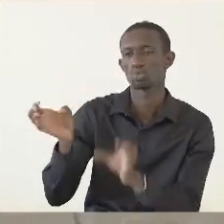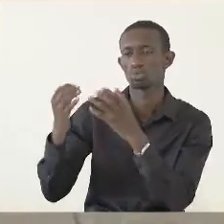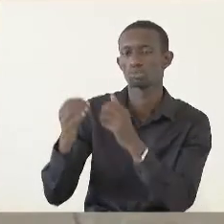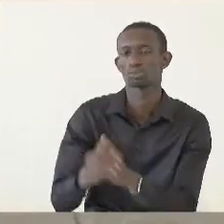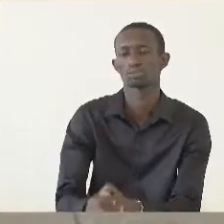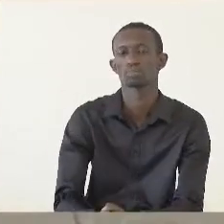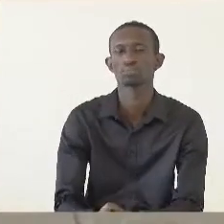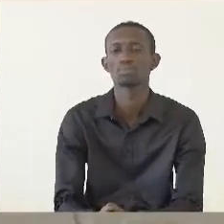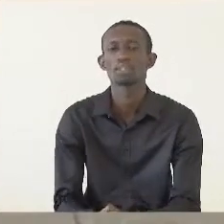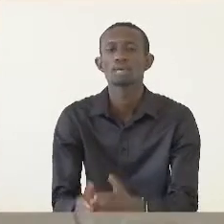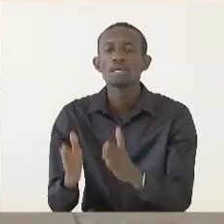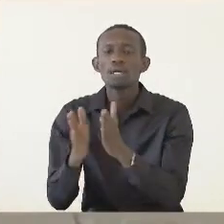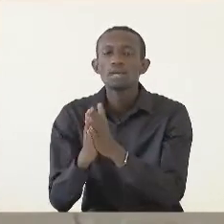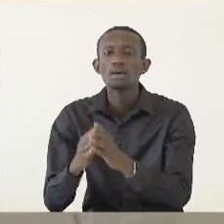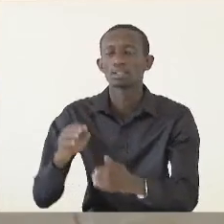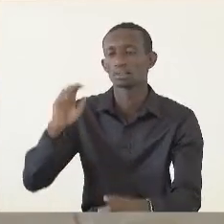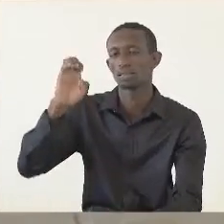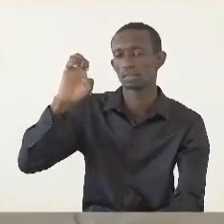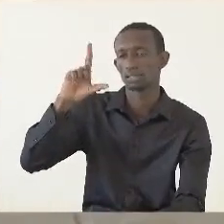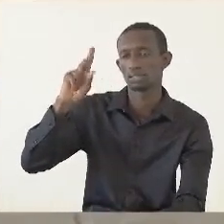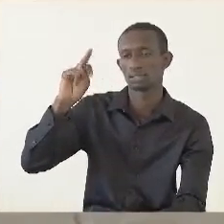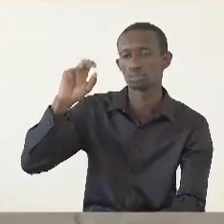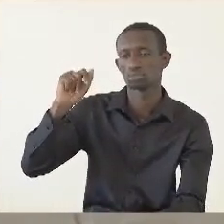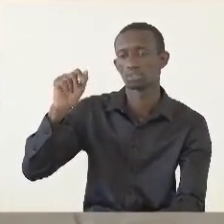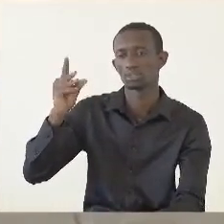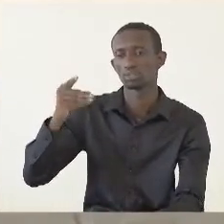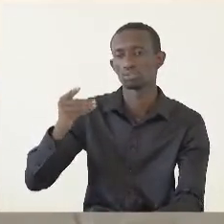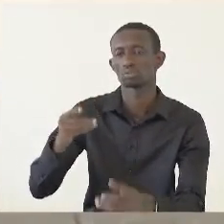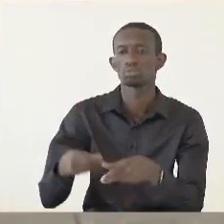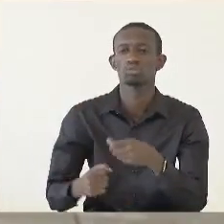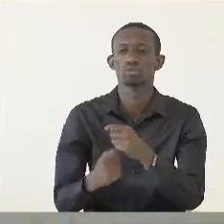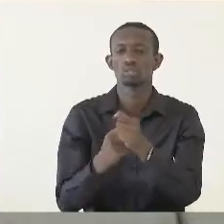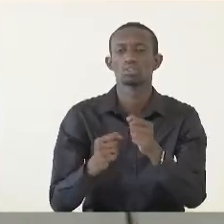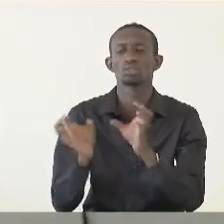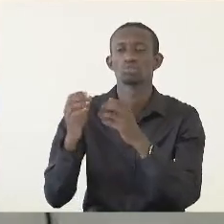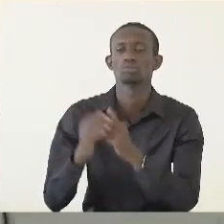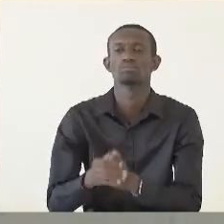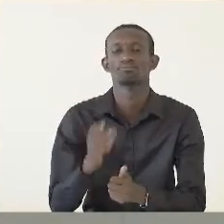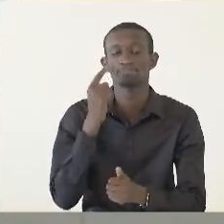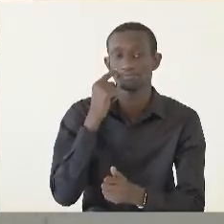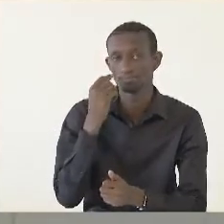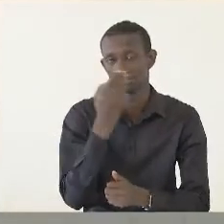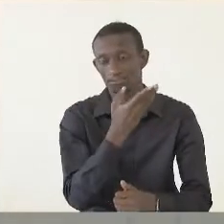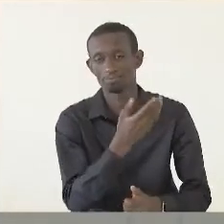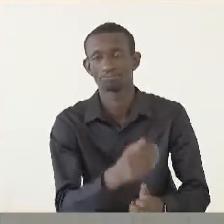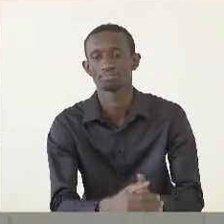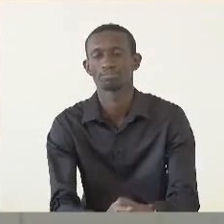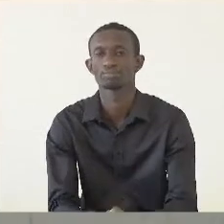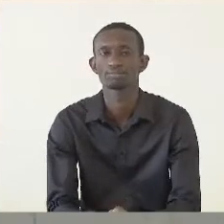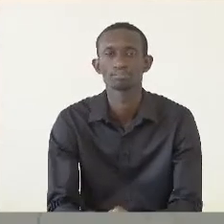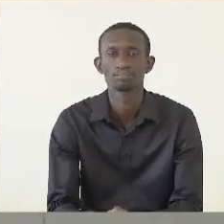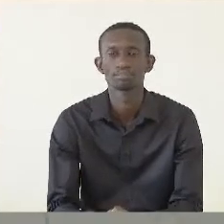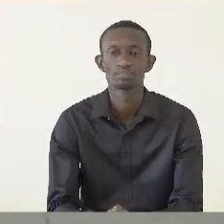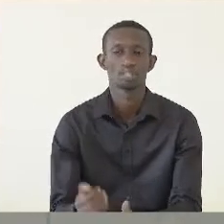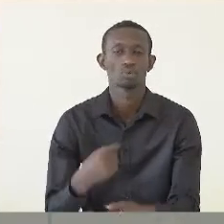and electron donating groups. So coming back to this one, because I never wanted to leave it behind, I've just